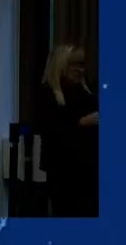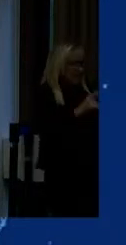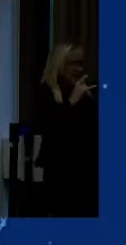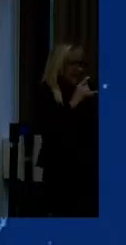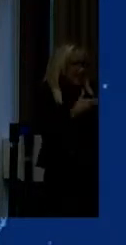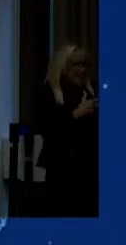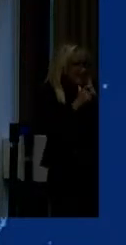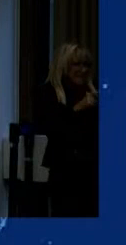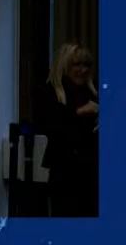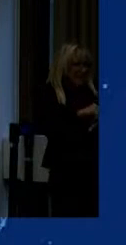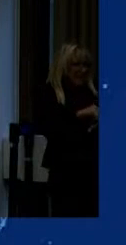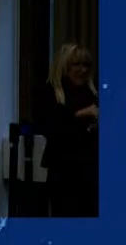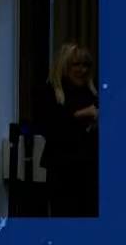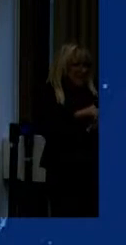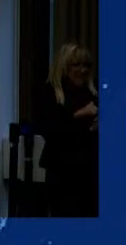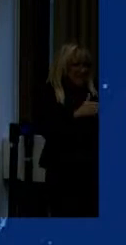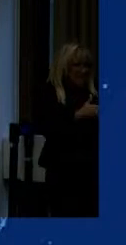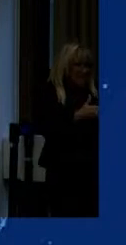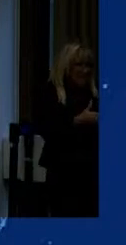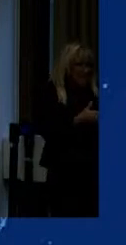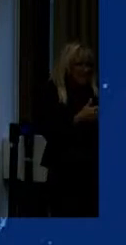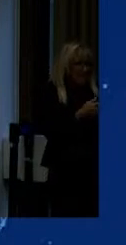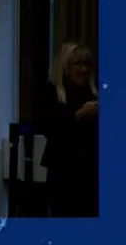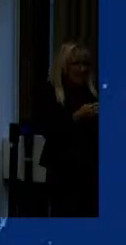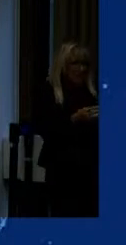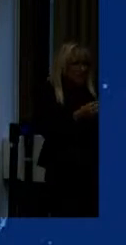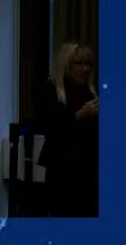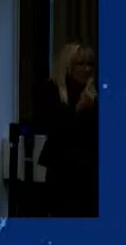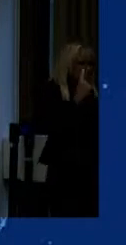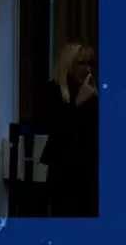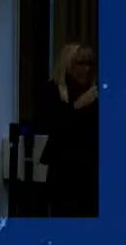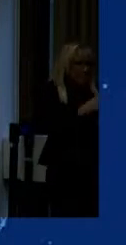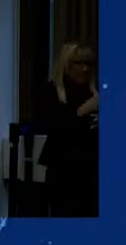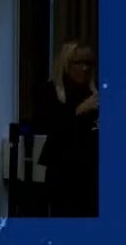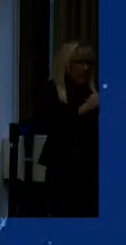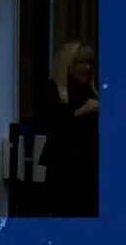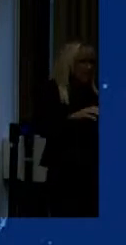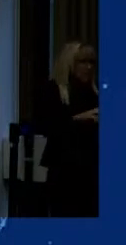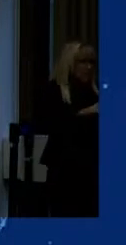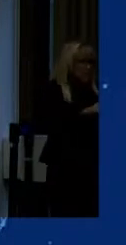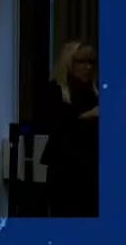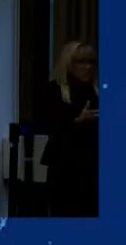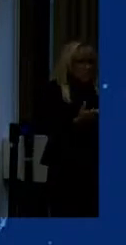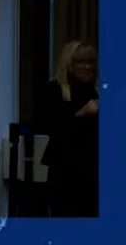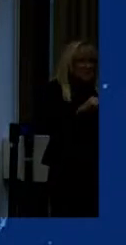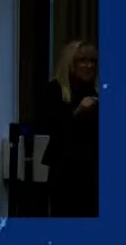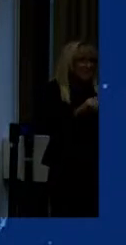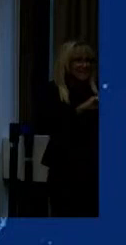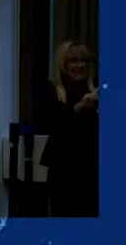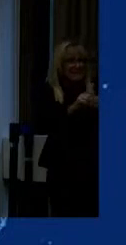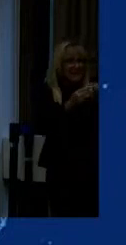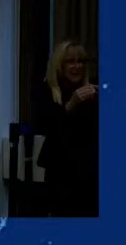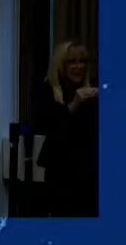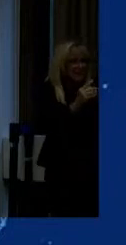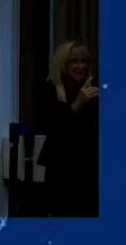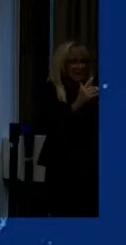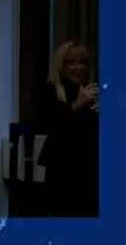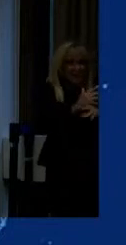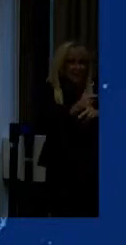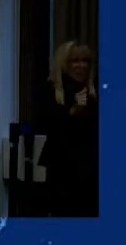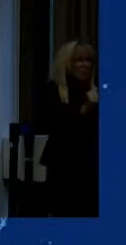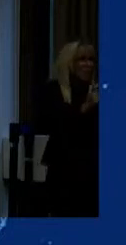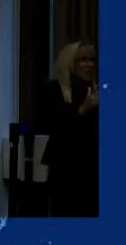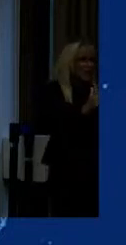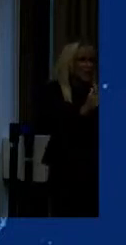kids not practicing fact fluency or mental math or having to do, you know, exercise in numeracy without leaning on the